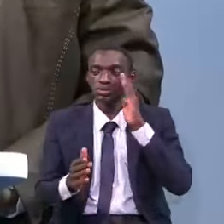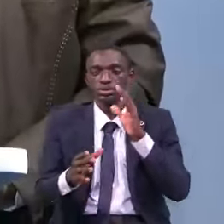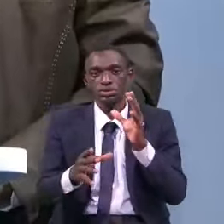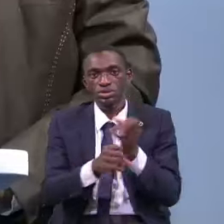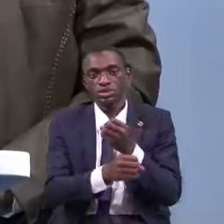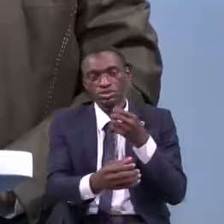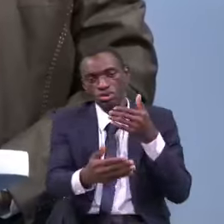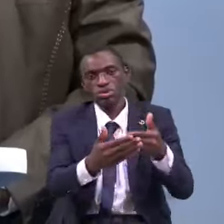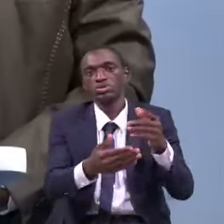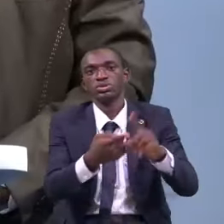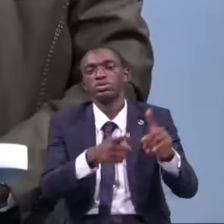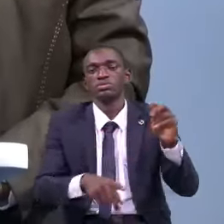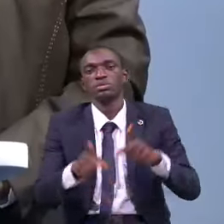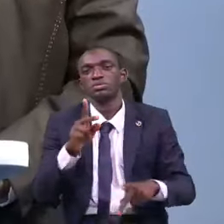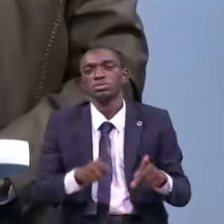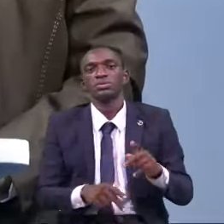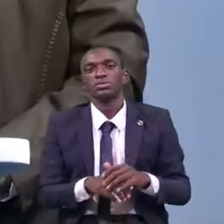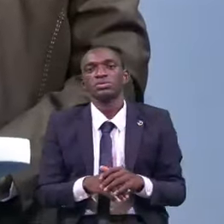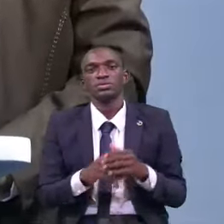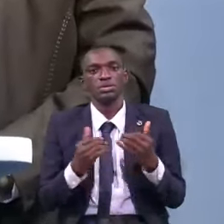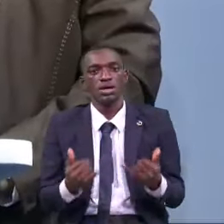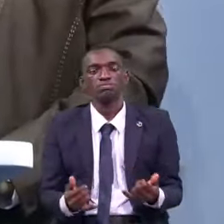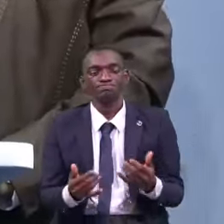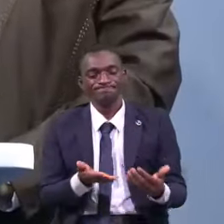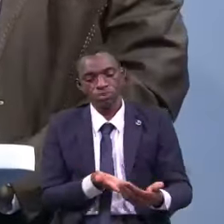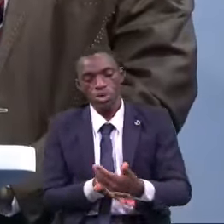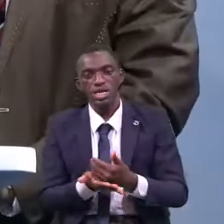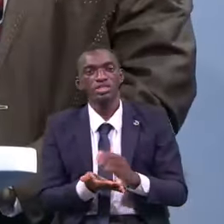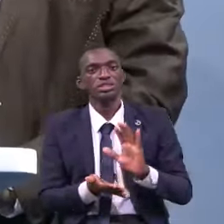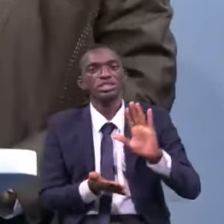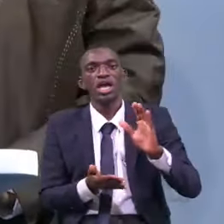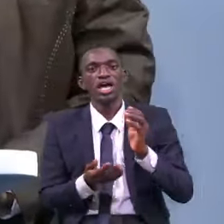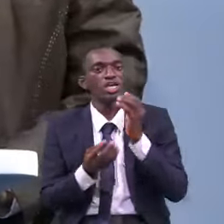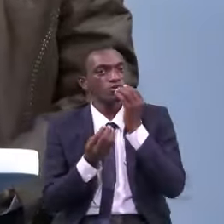Prenez les informations. Collect the informations.